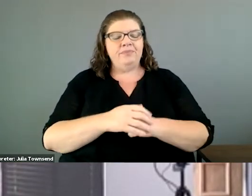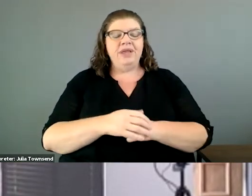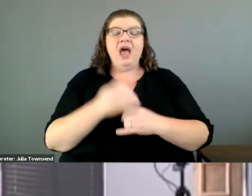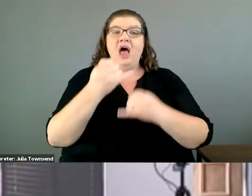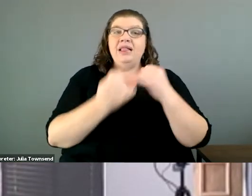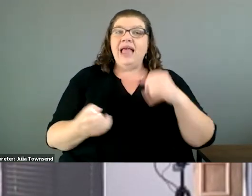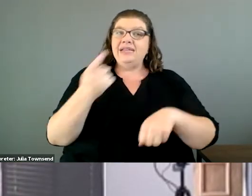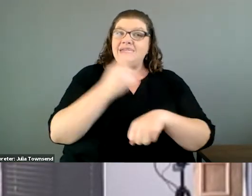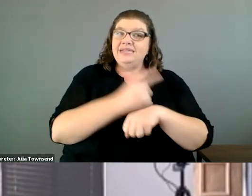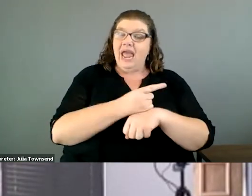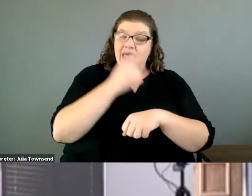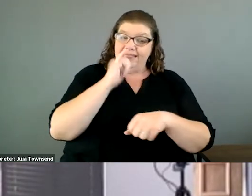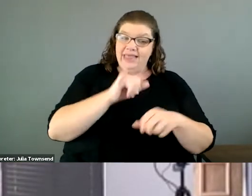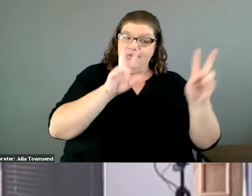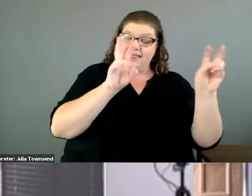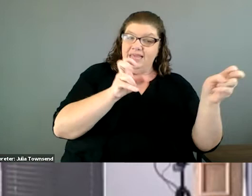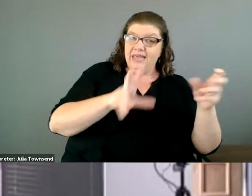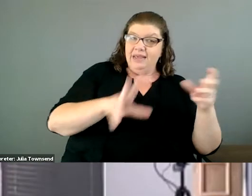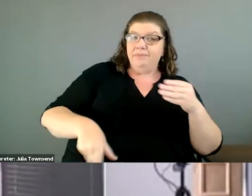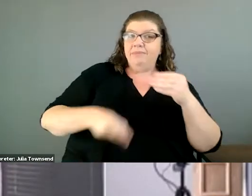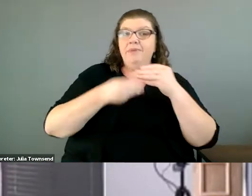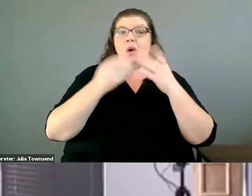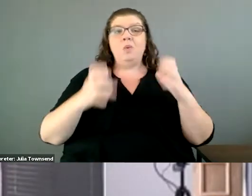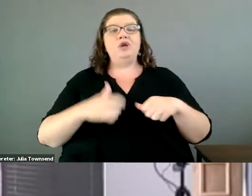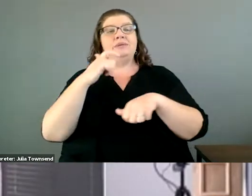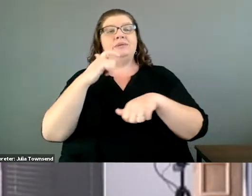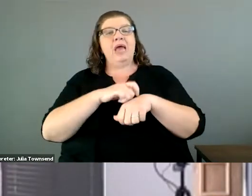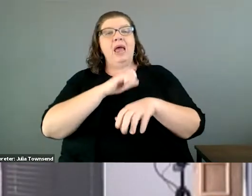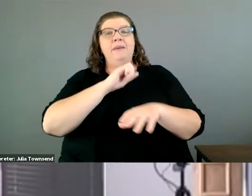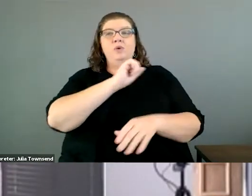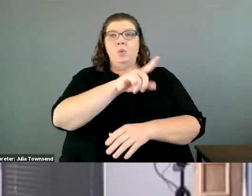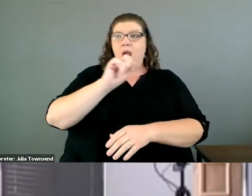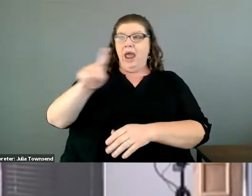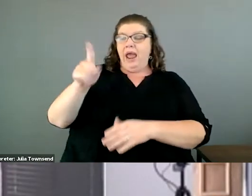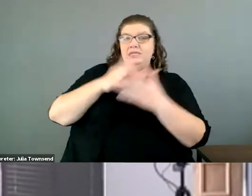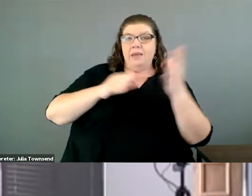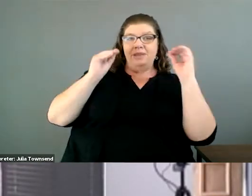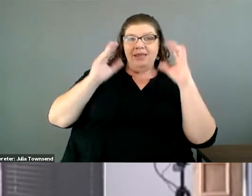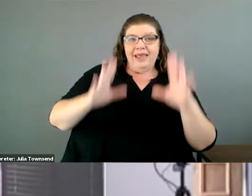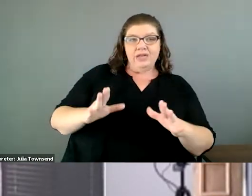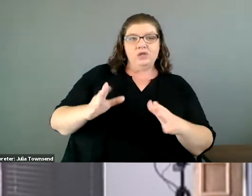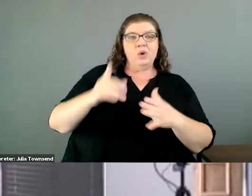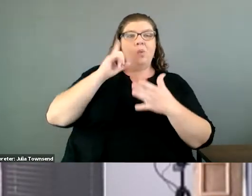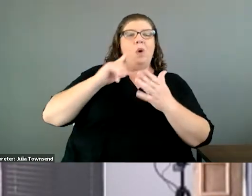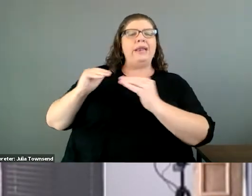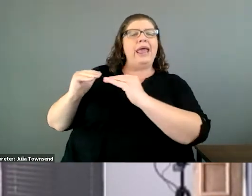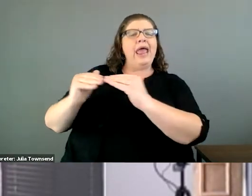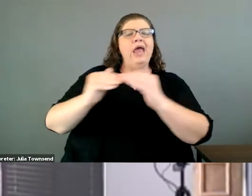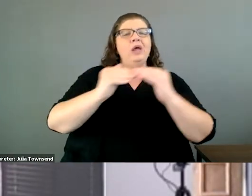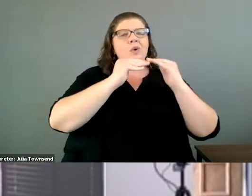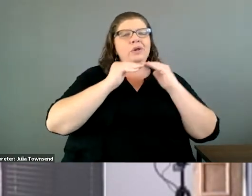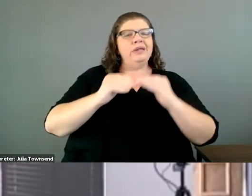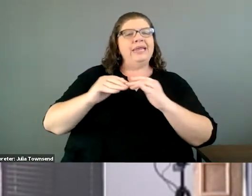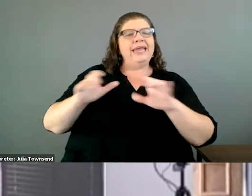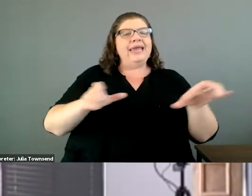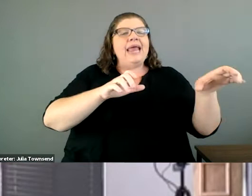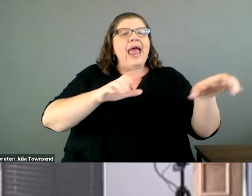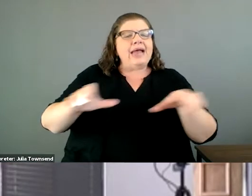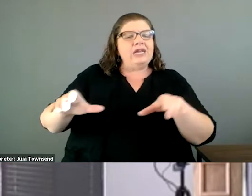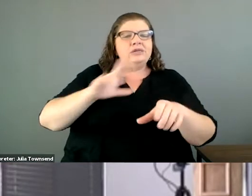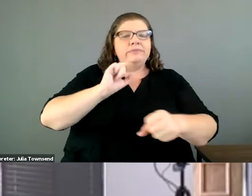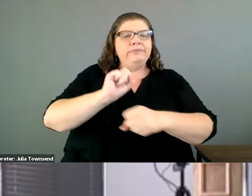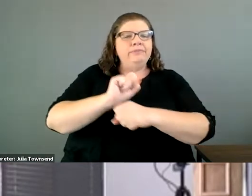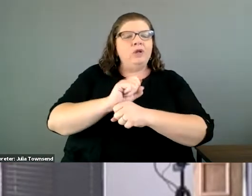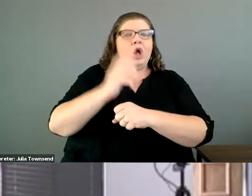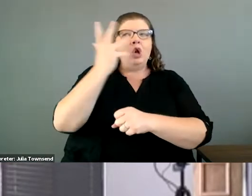theme, we actually took some time to ask some of the educators, what does equity in action look like to you?